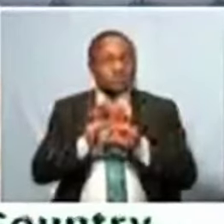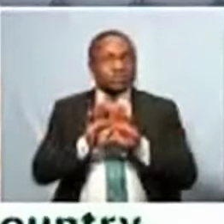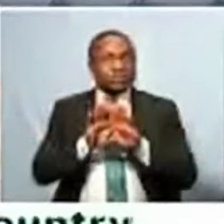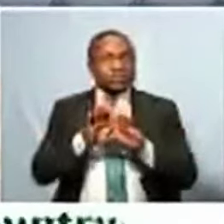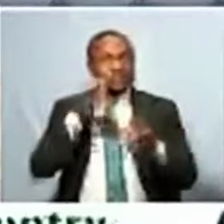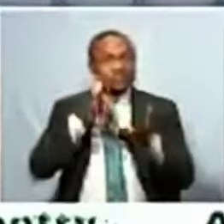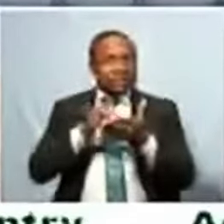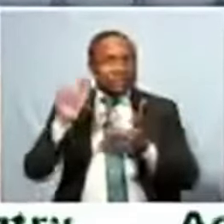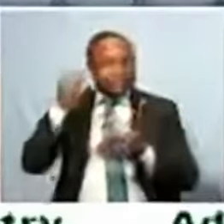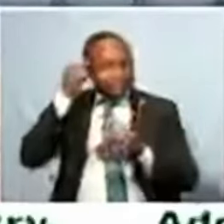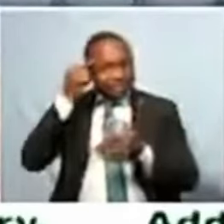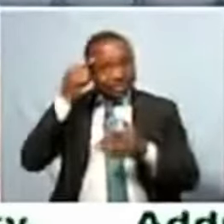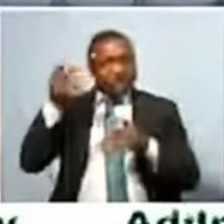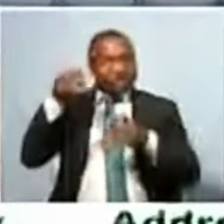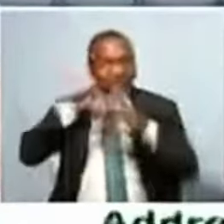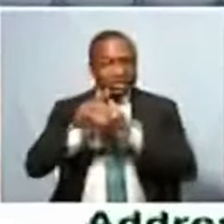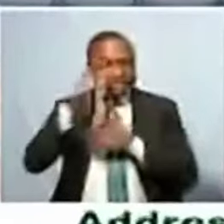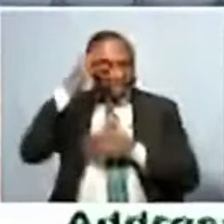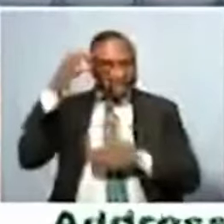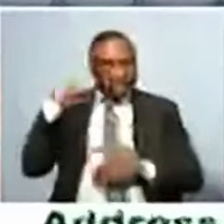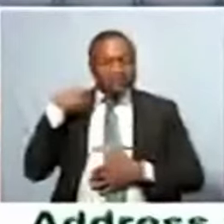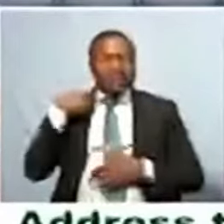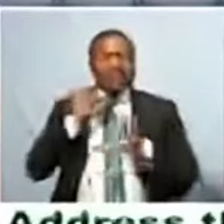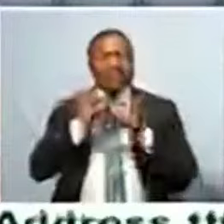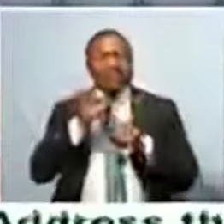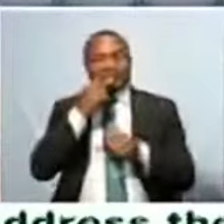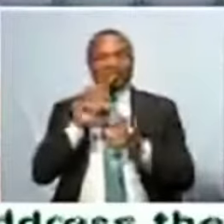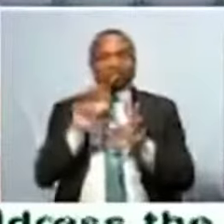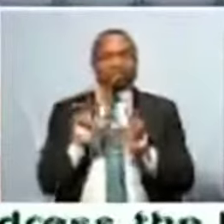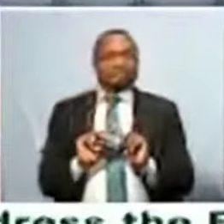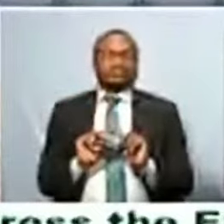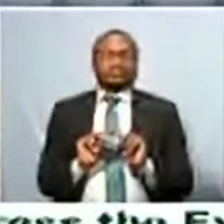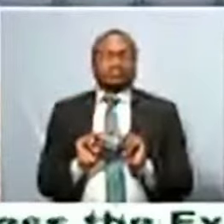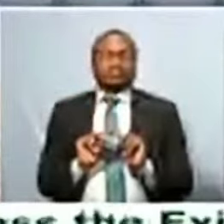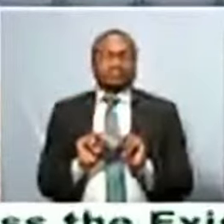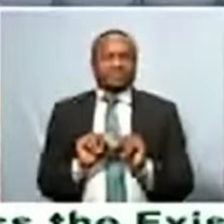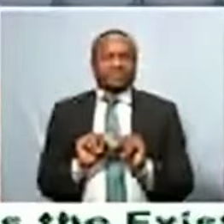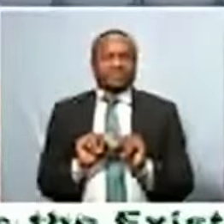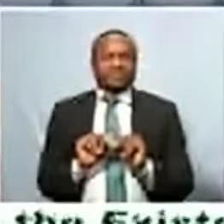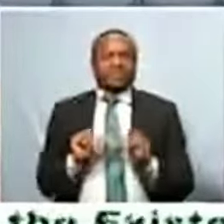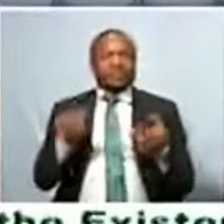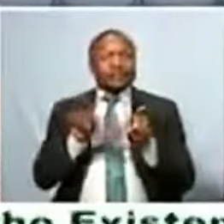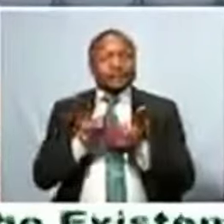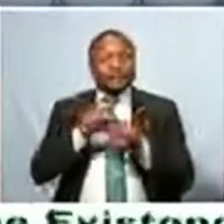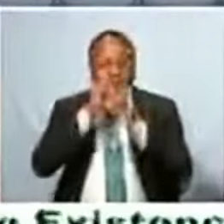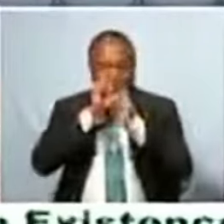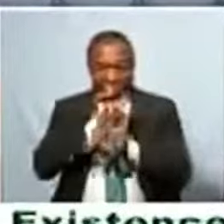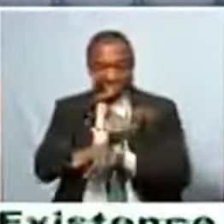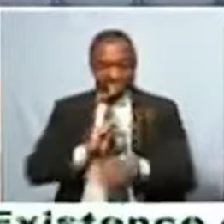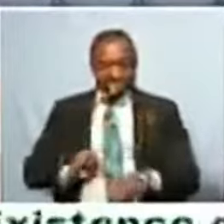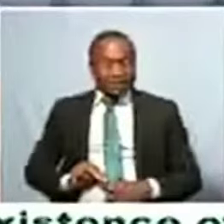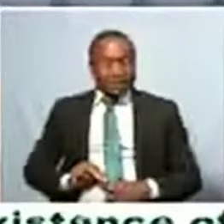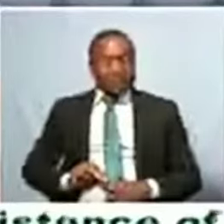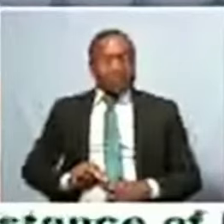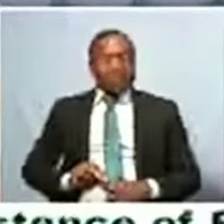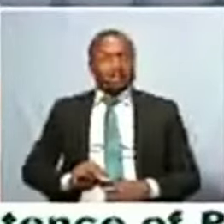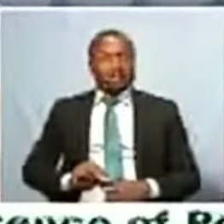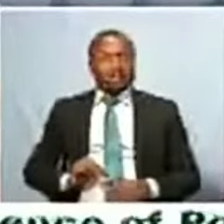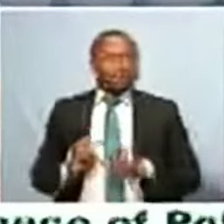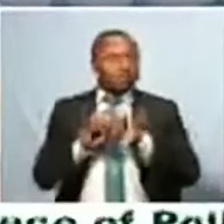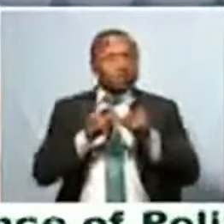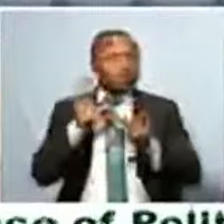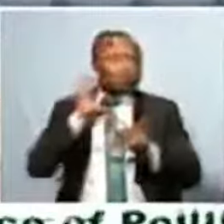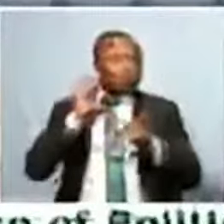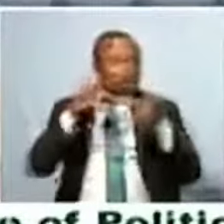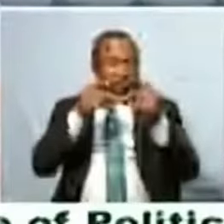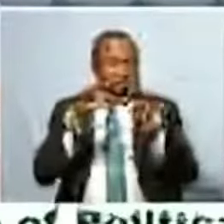this government took over? Madam Speaker, I can say none. Madam Speaker, the same honorable member even appears on radio stations